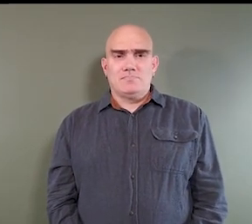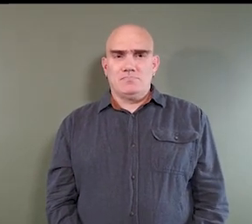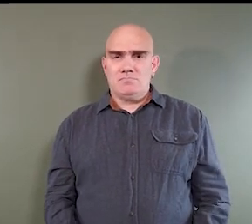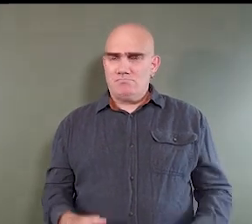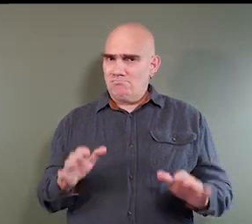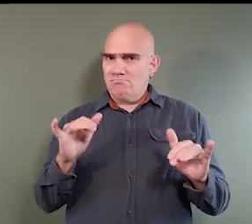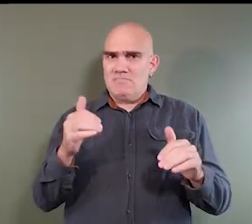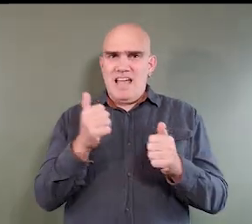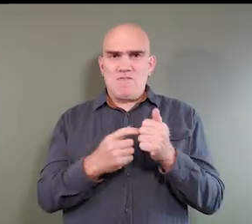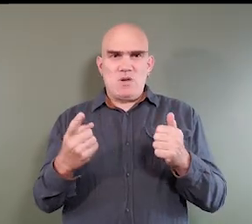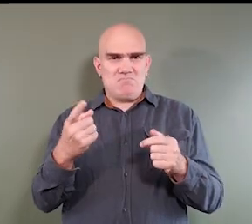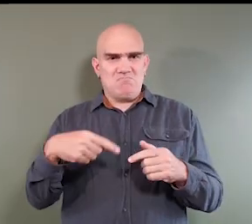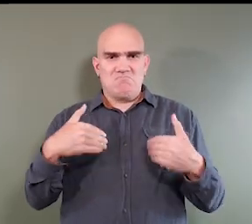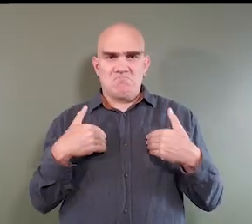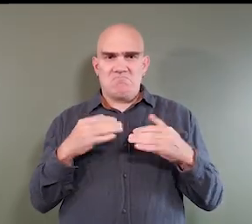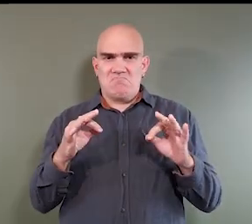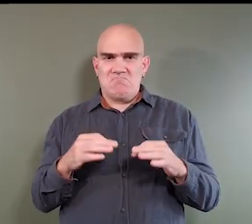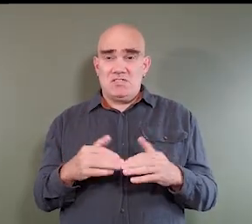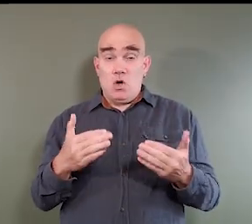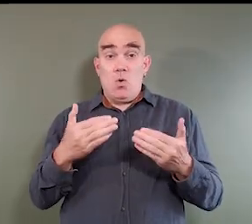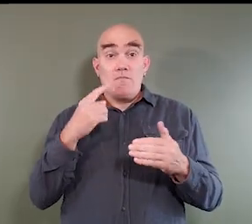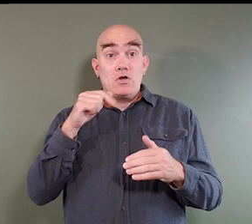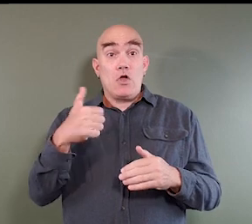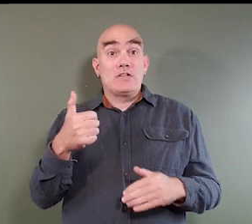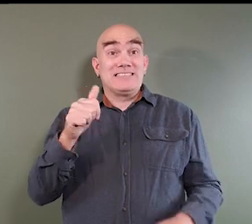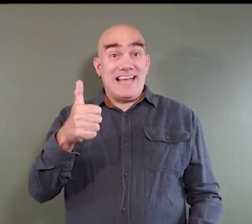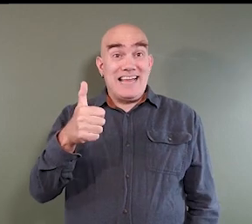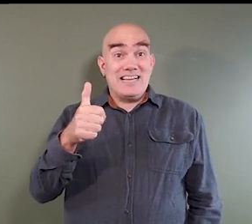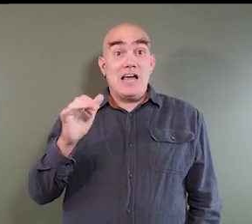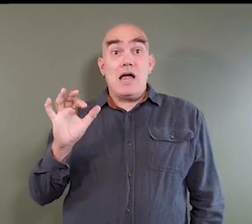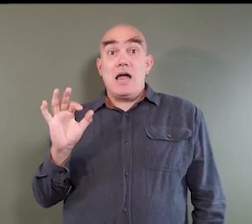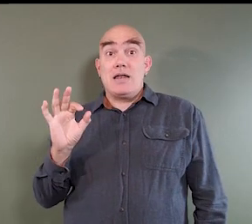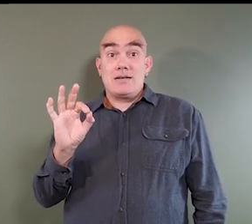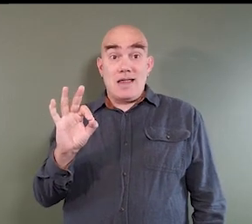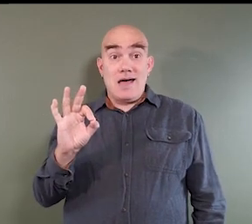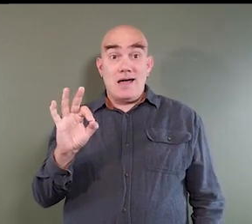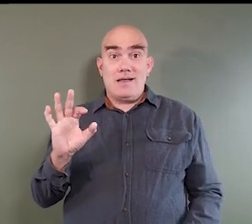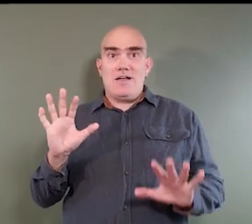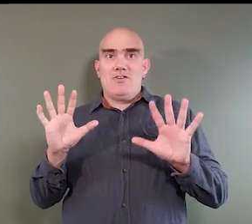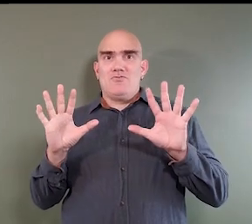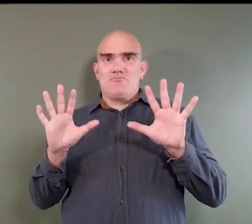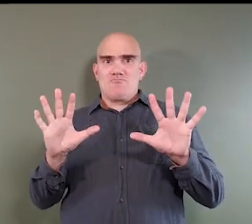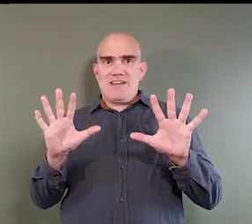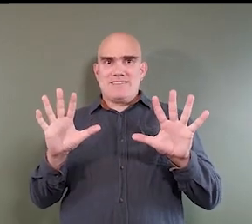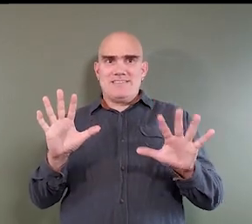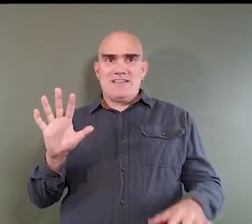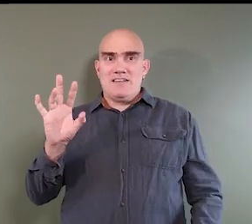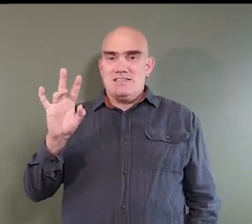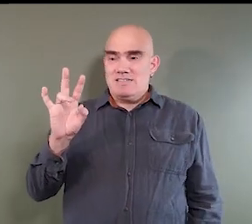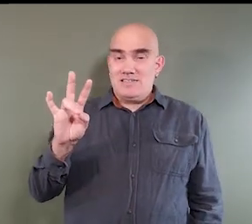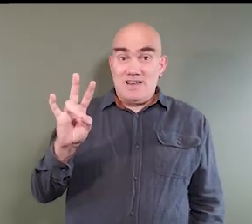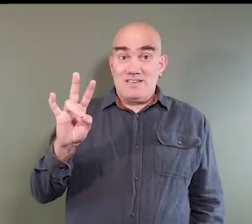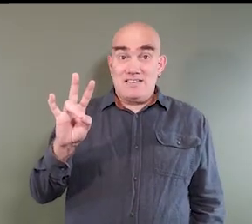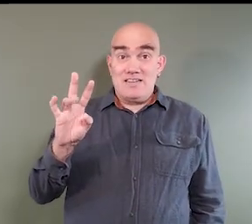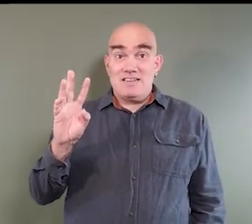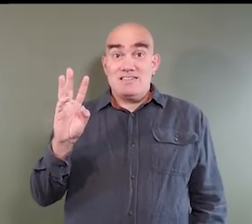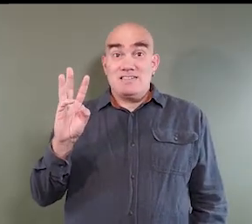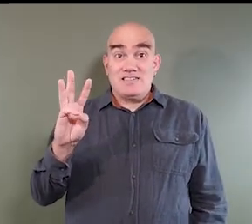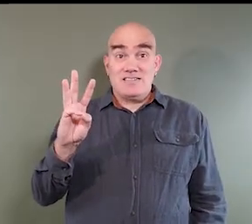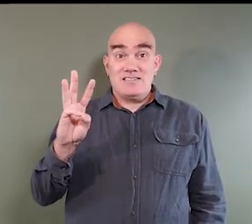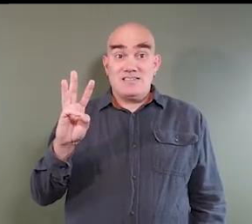We got it, everyone. Let's go for another 10, 9, great,